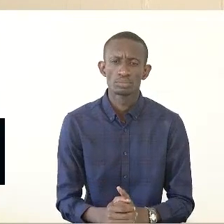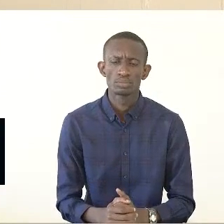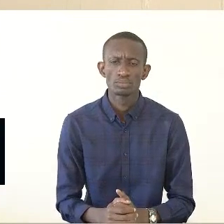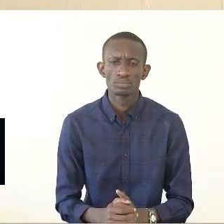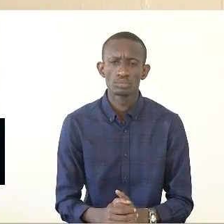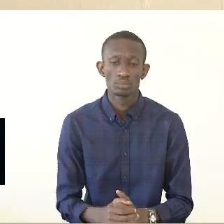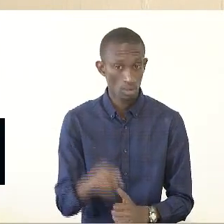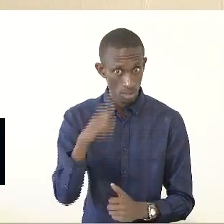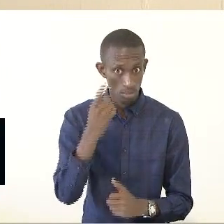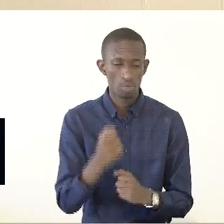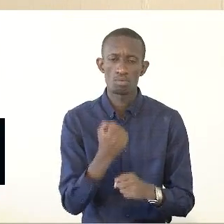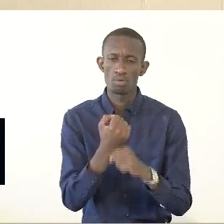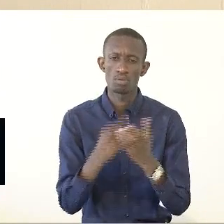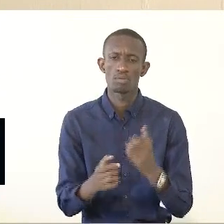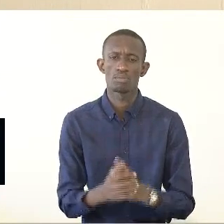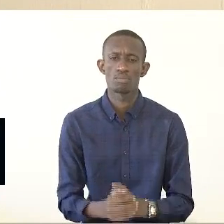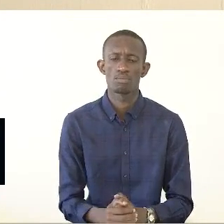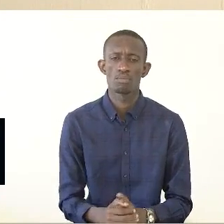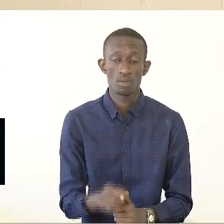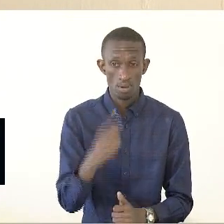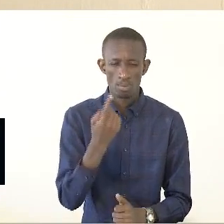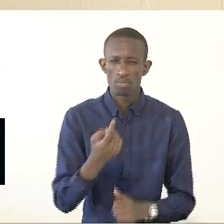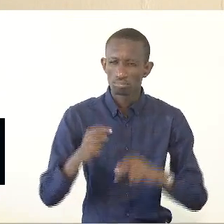the first thing, if we look at the solution,